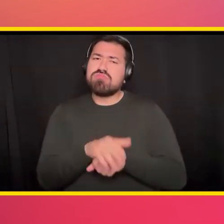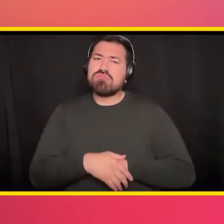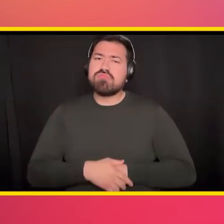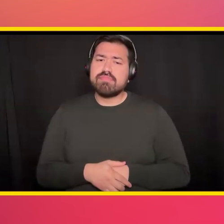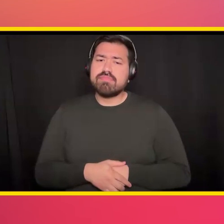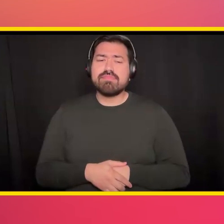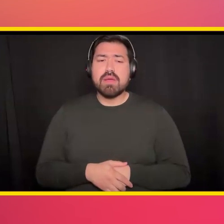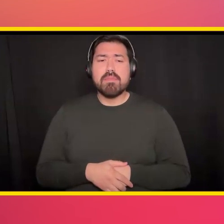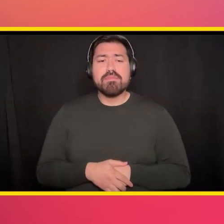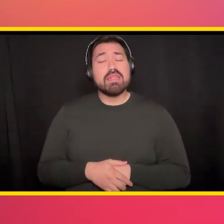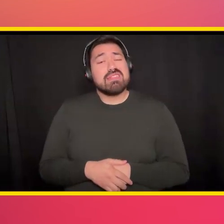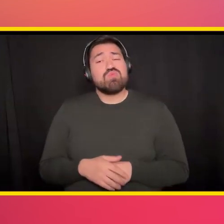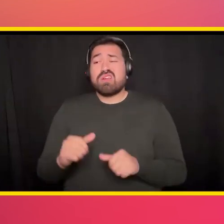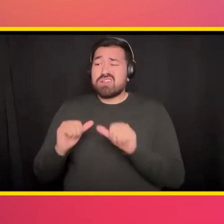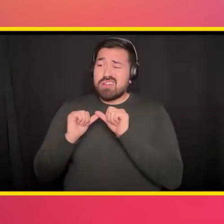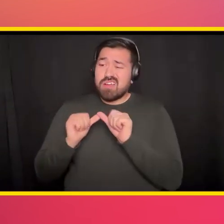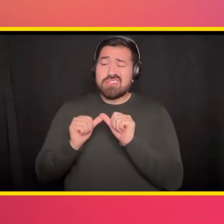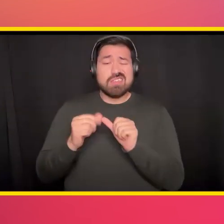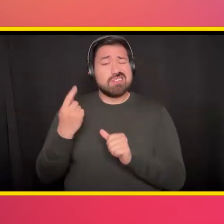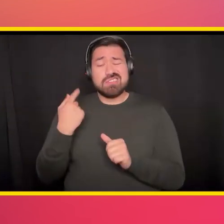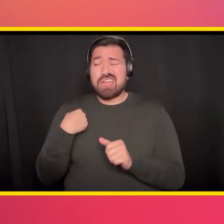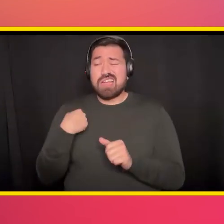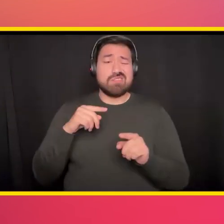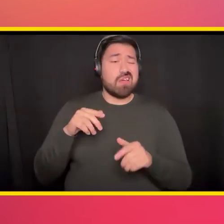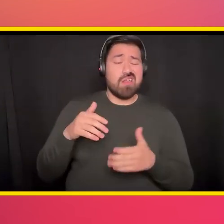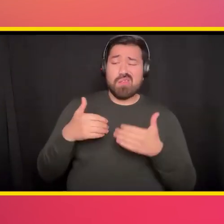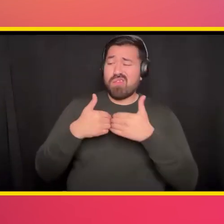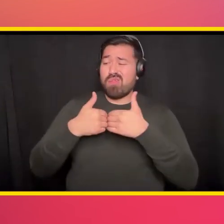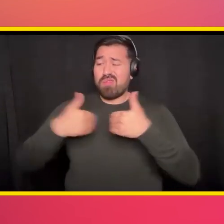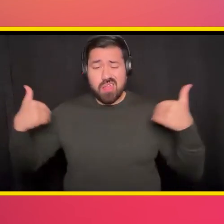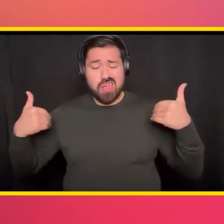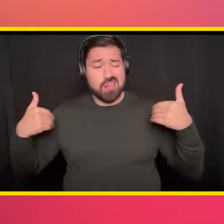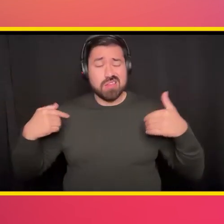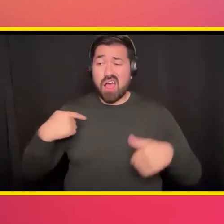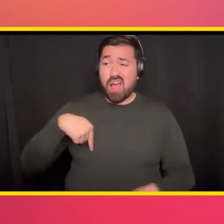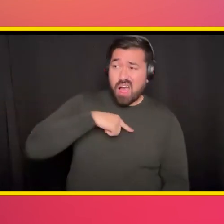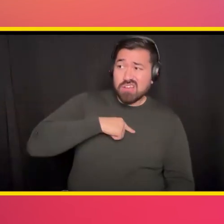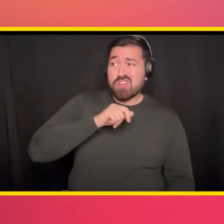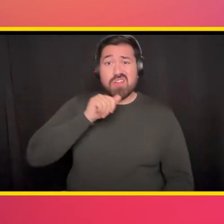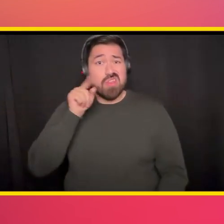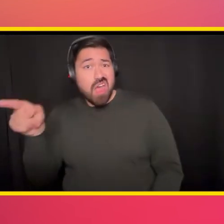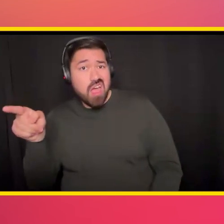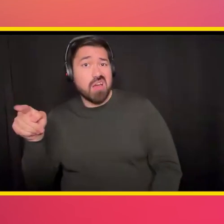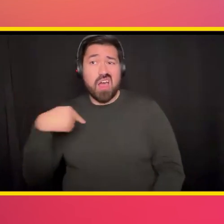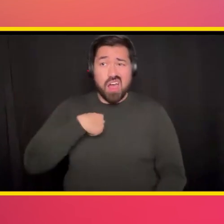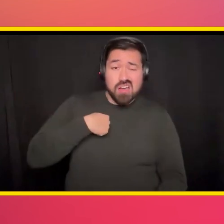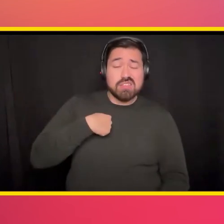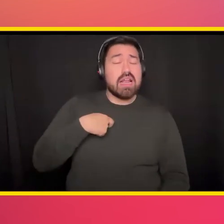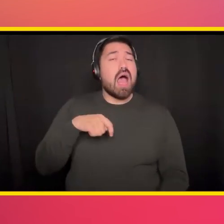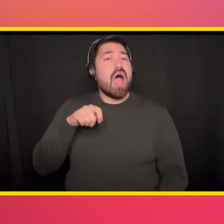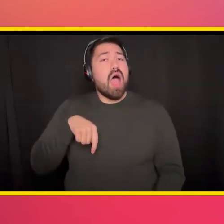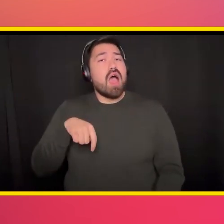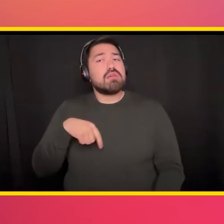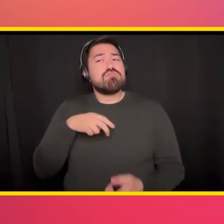we mm. are constantly polarized and us versus them, maybe showing that, I can sit here and talk and